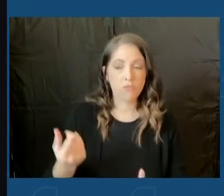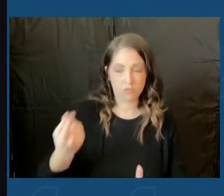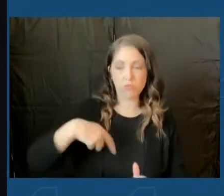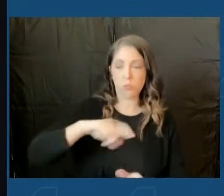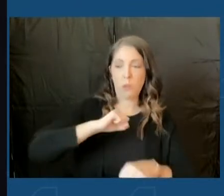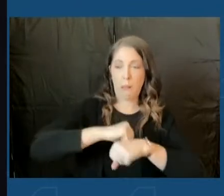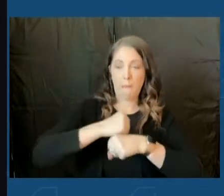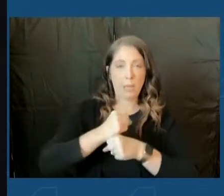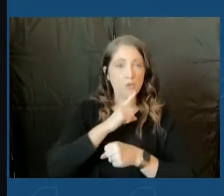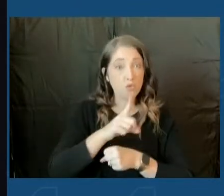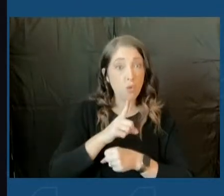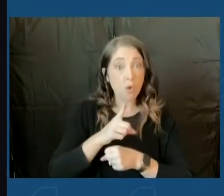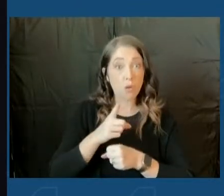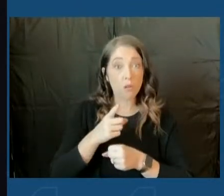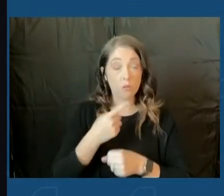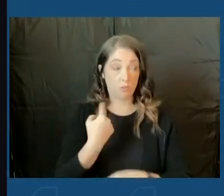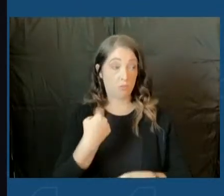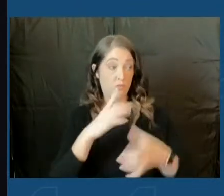go, we go.